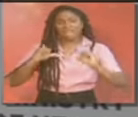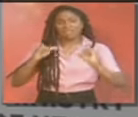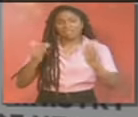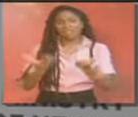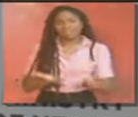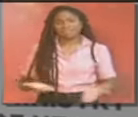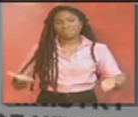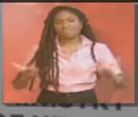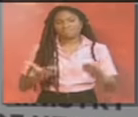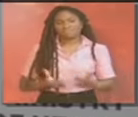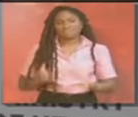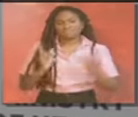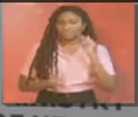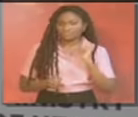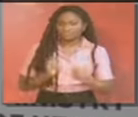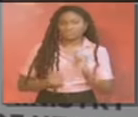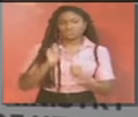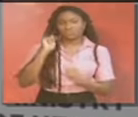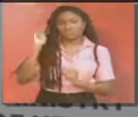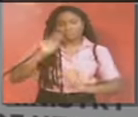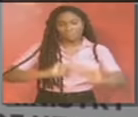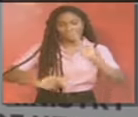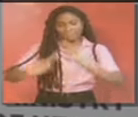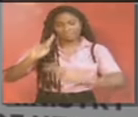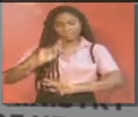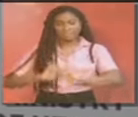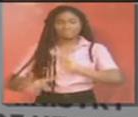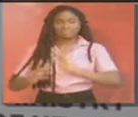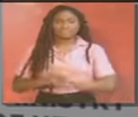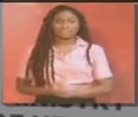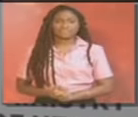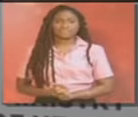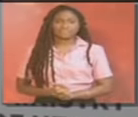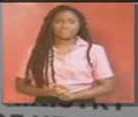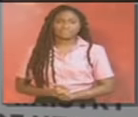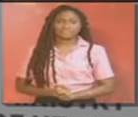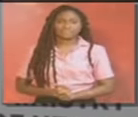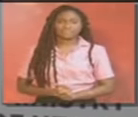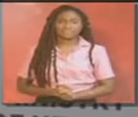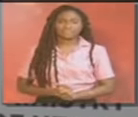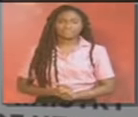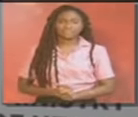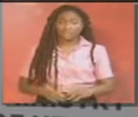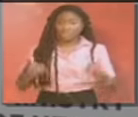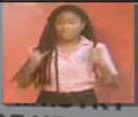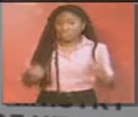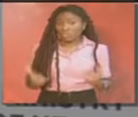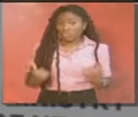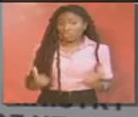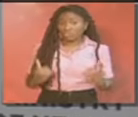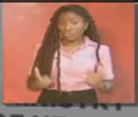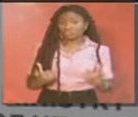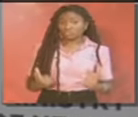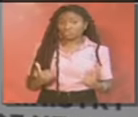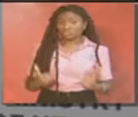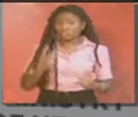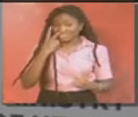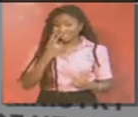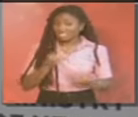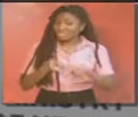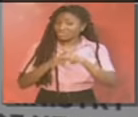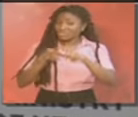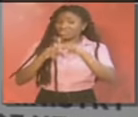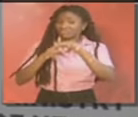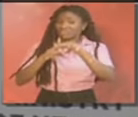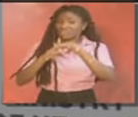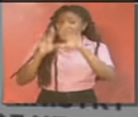present threat to the well-being of the population. We are experiencing an upward trend that we can